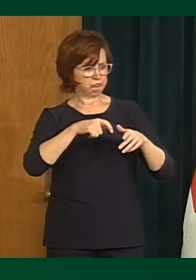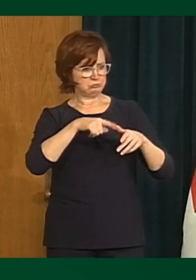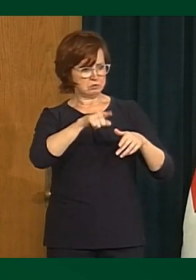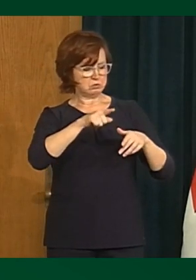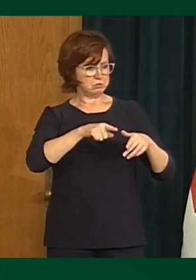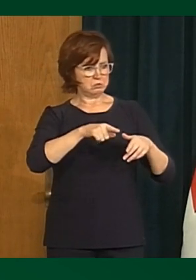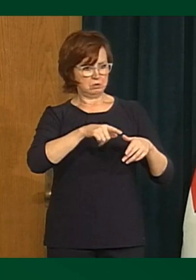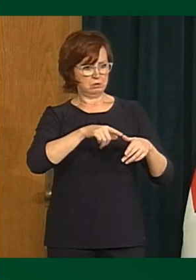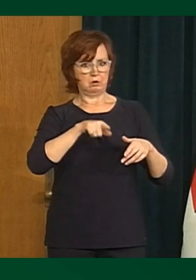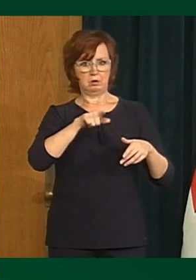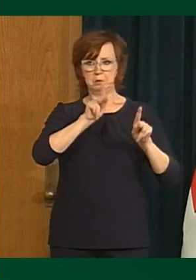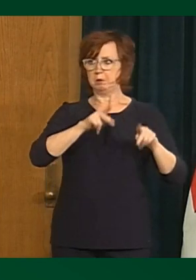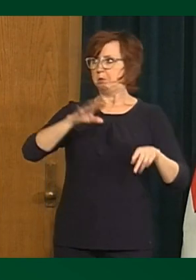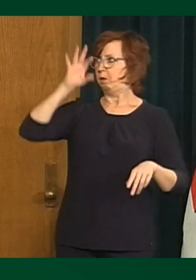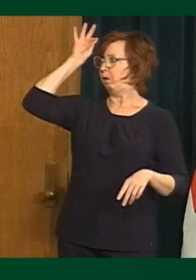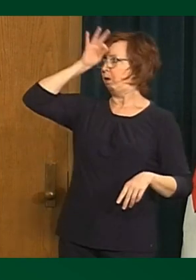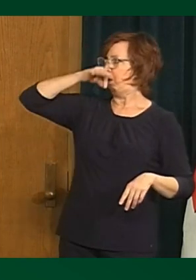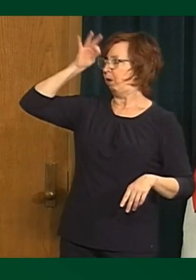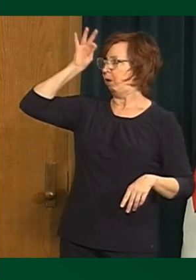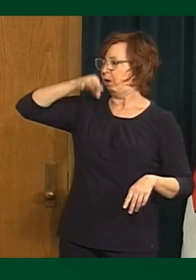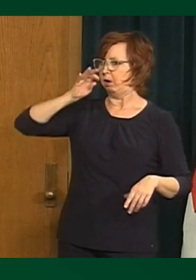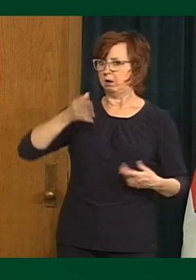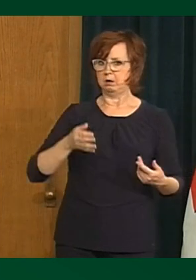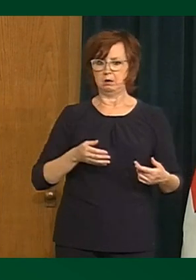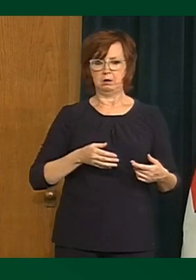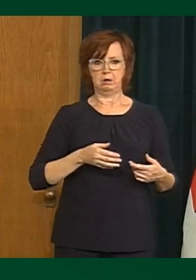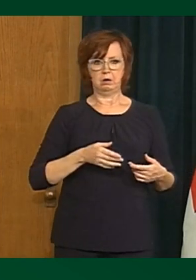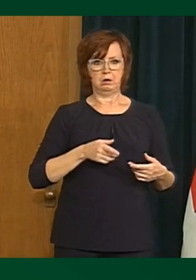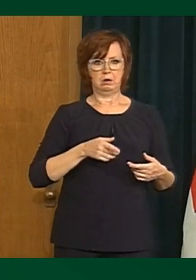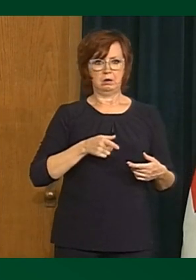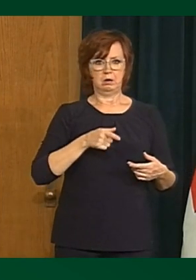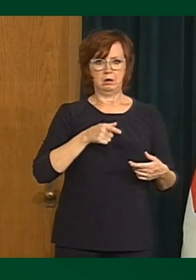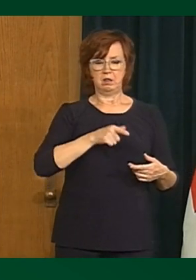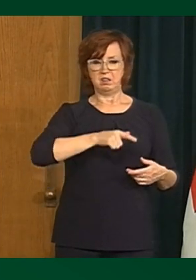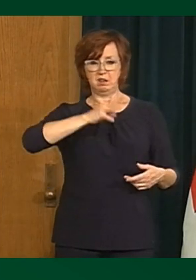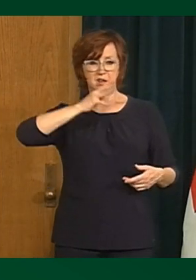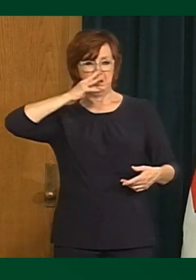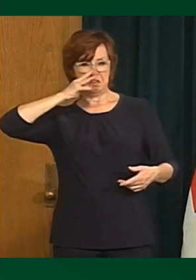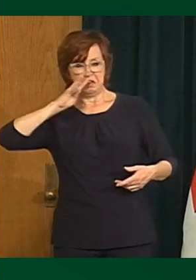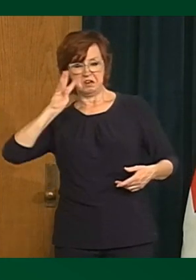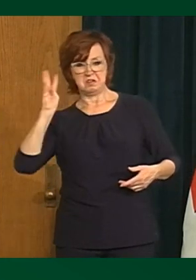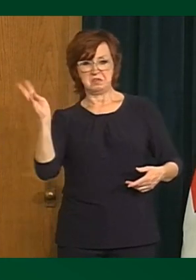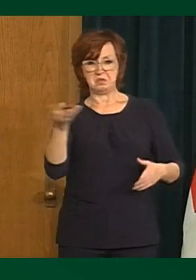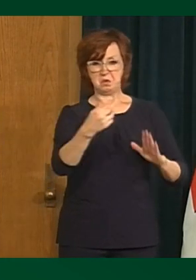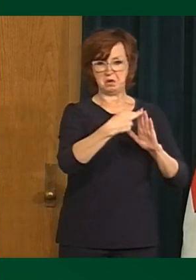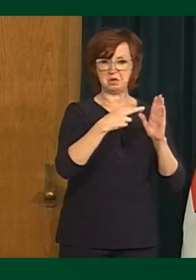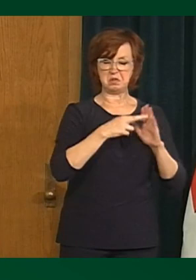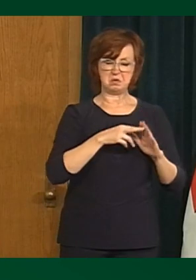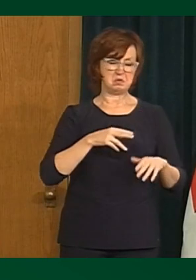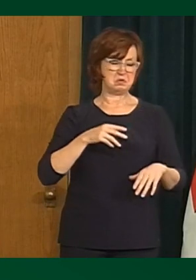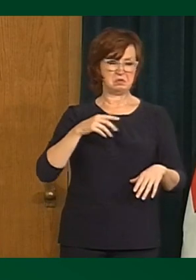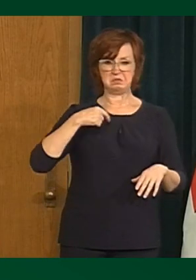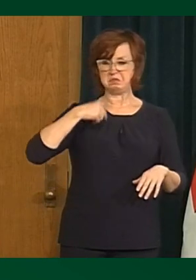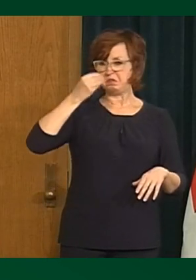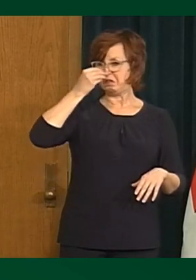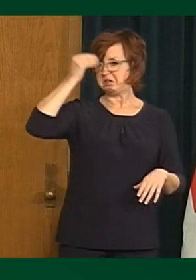or the broader group to come up with some standards that would allow